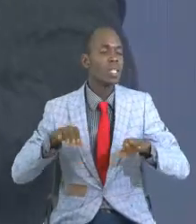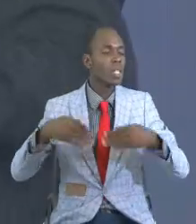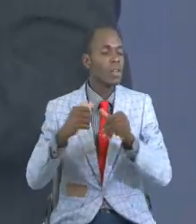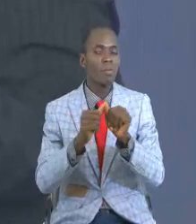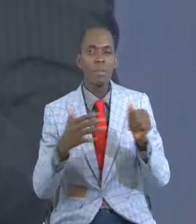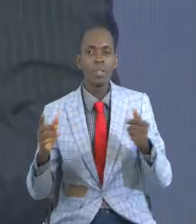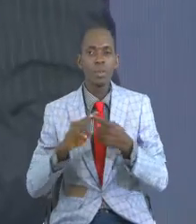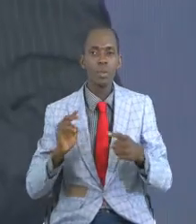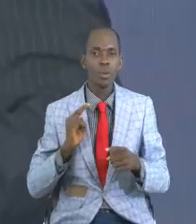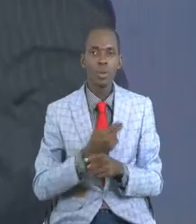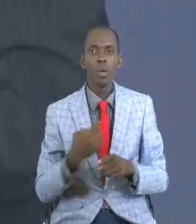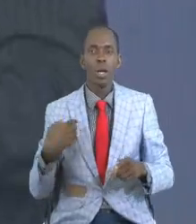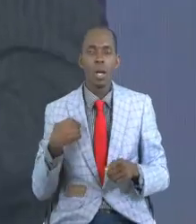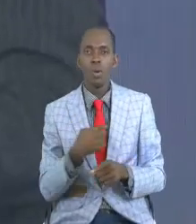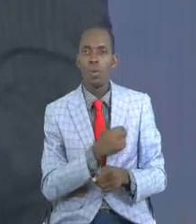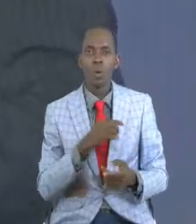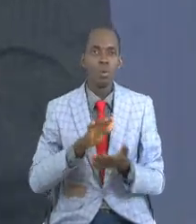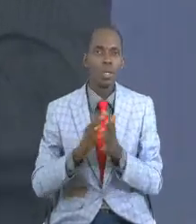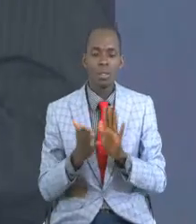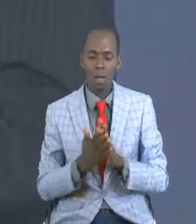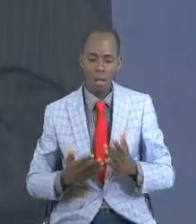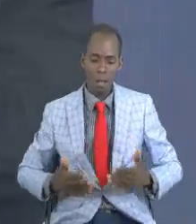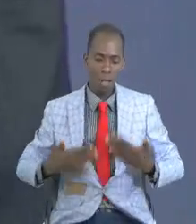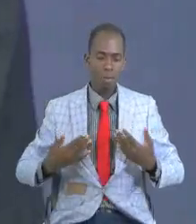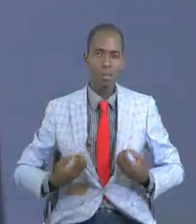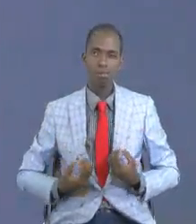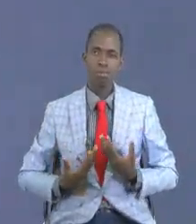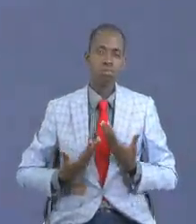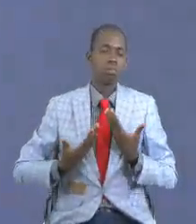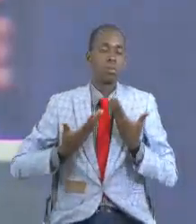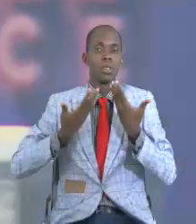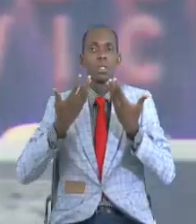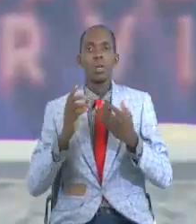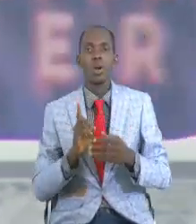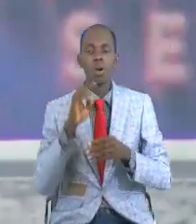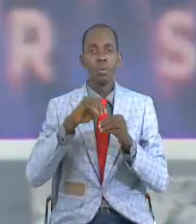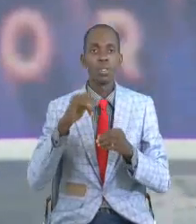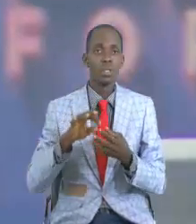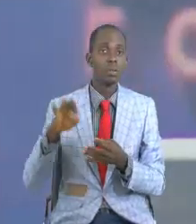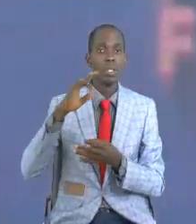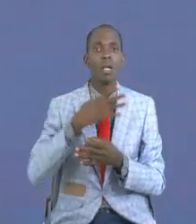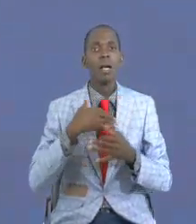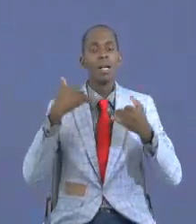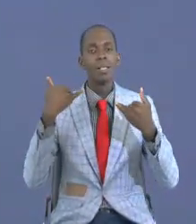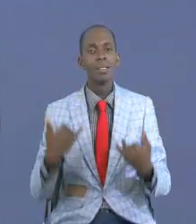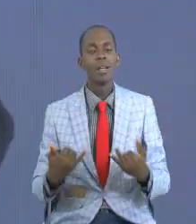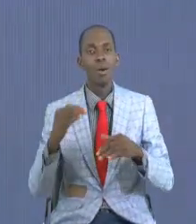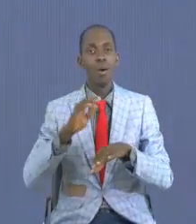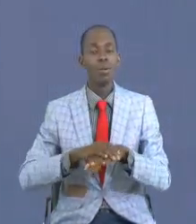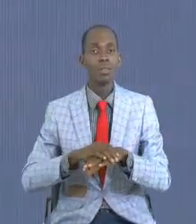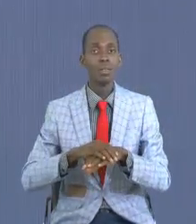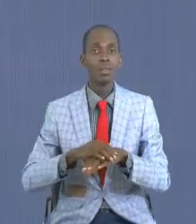we became elated and lifted up, and then Sunday night, can